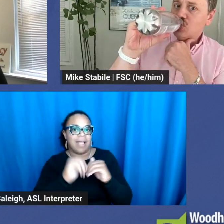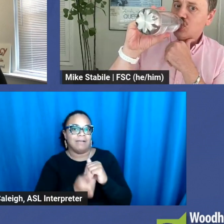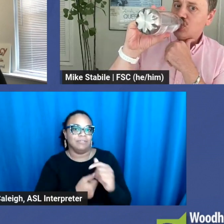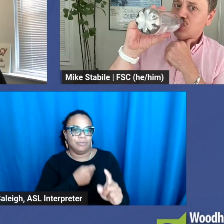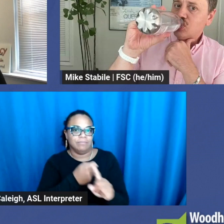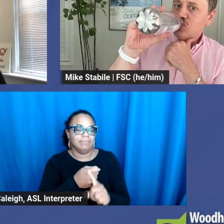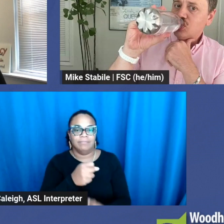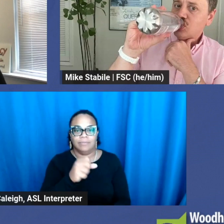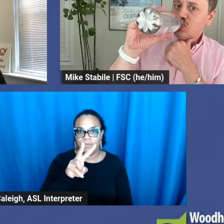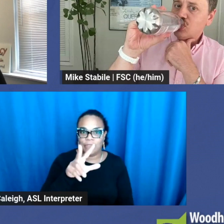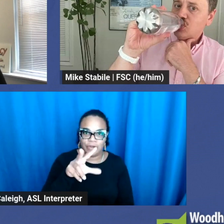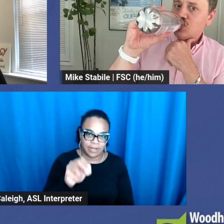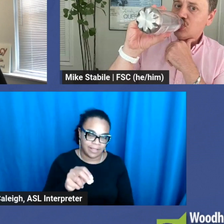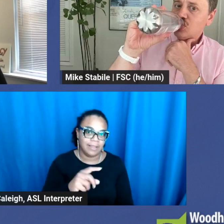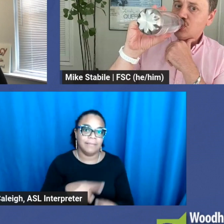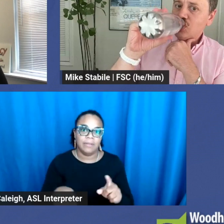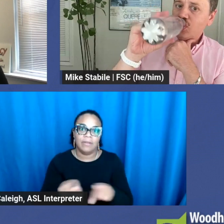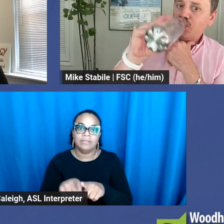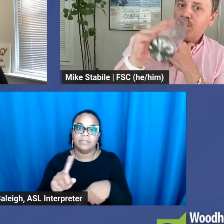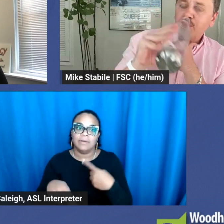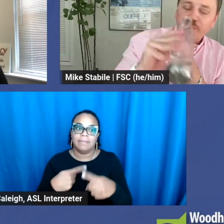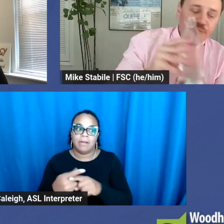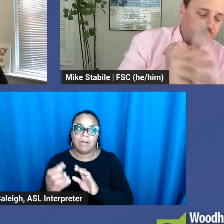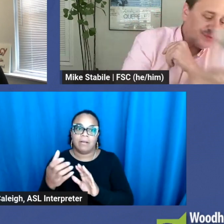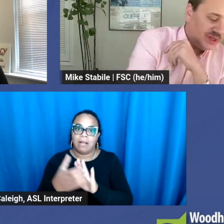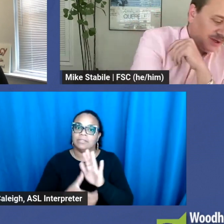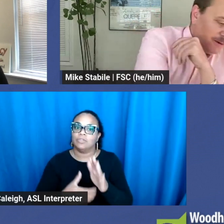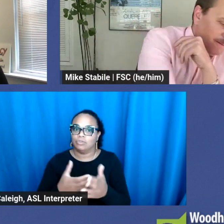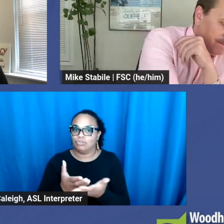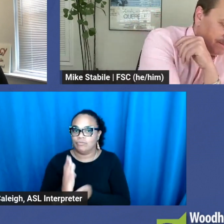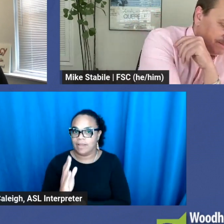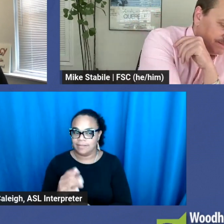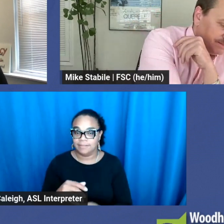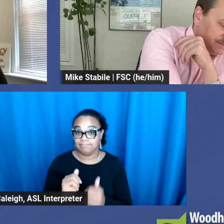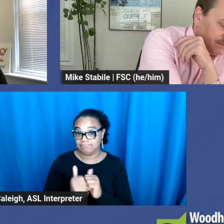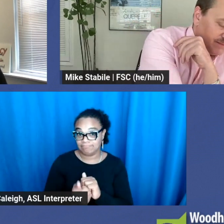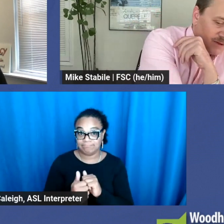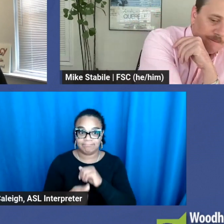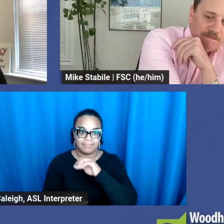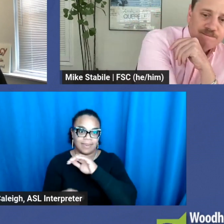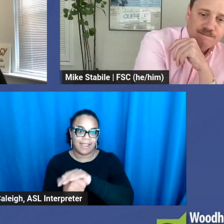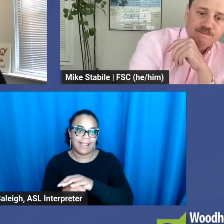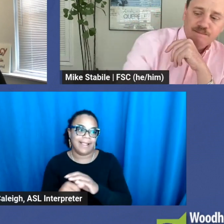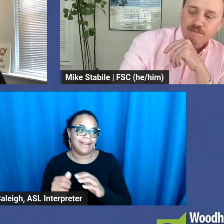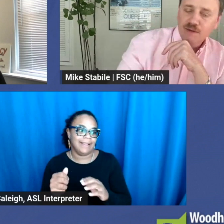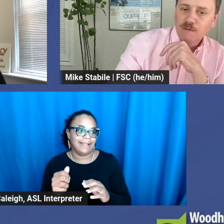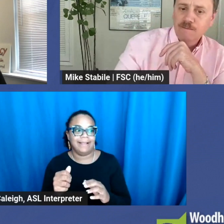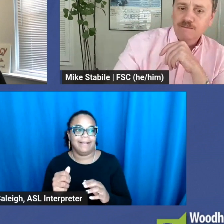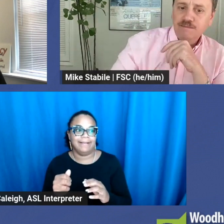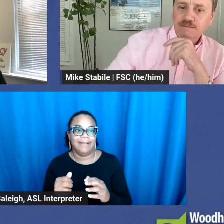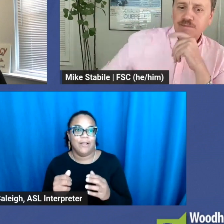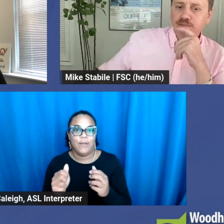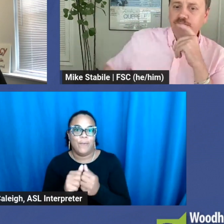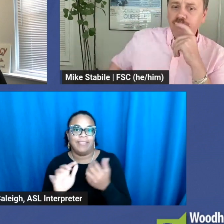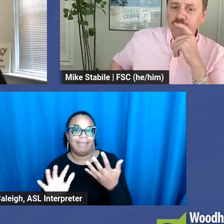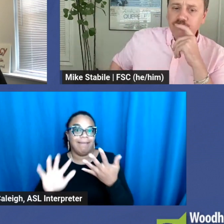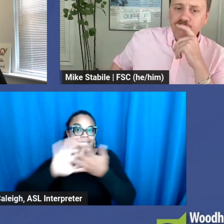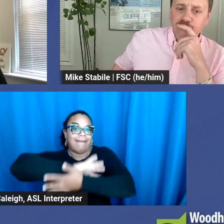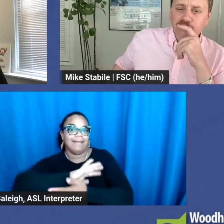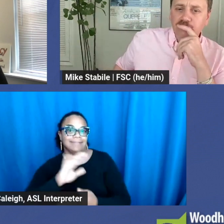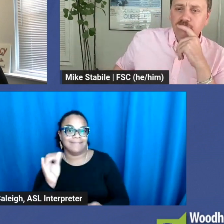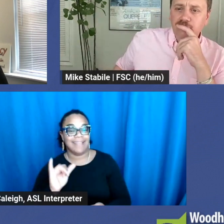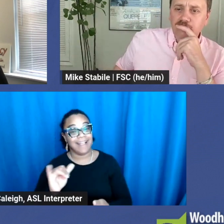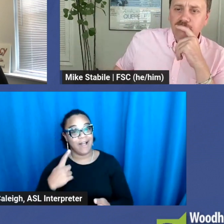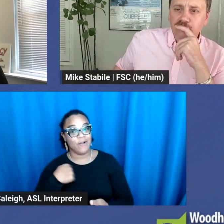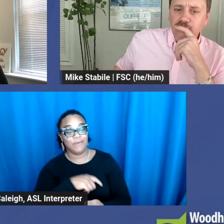rights. And it does so by hiding under a guise of like paternalistic protections. And that's exactly what I